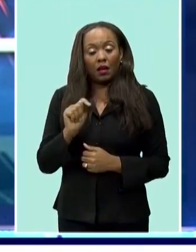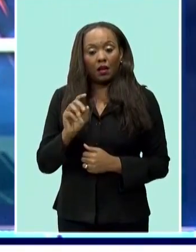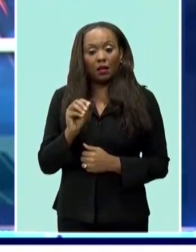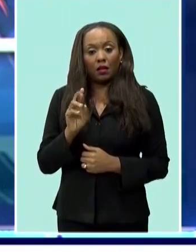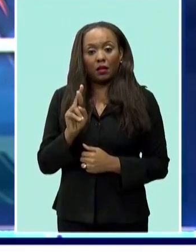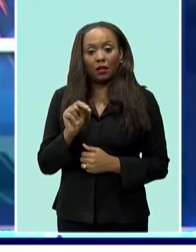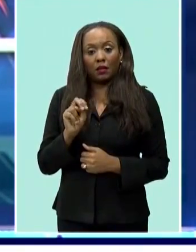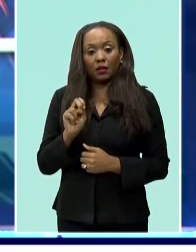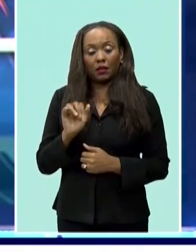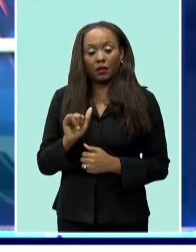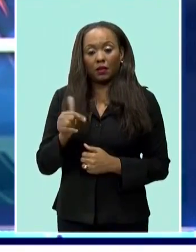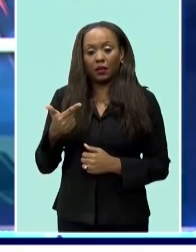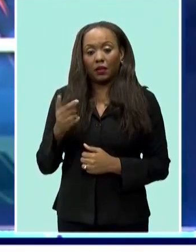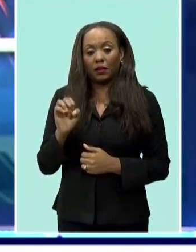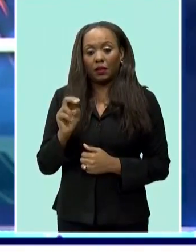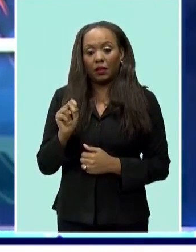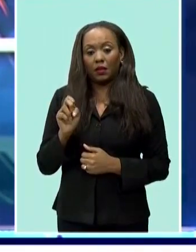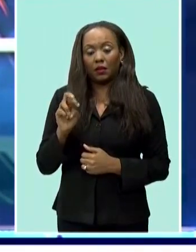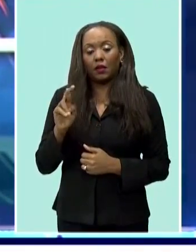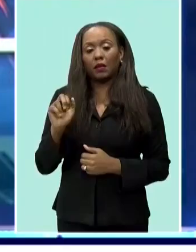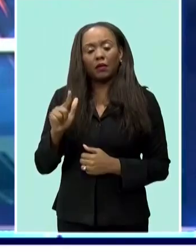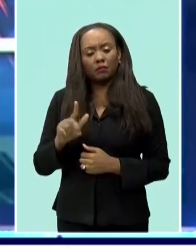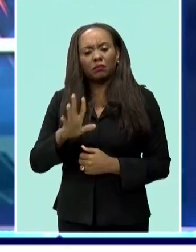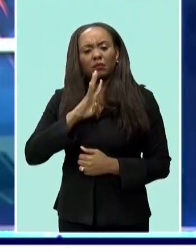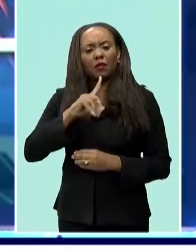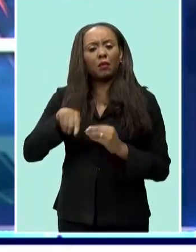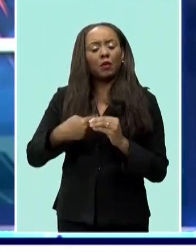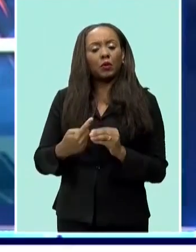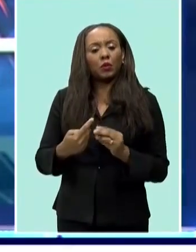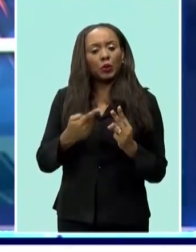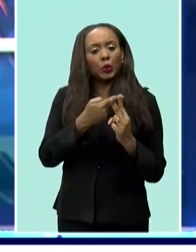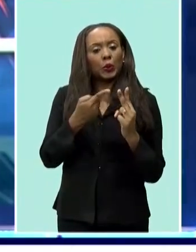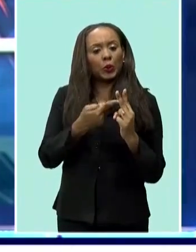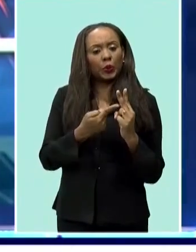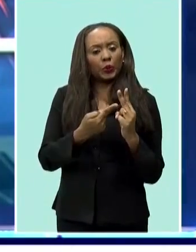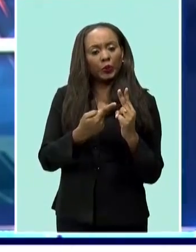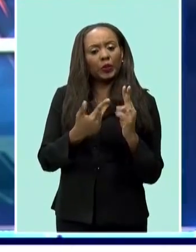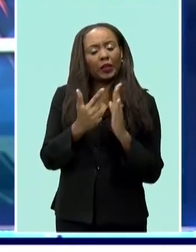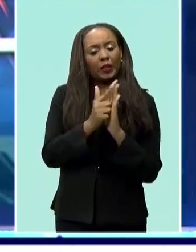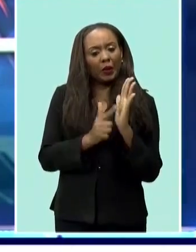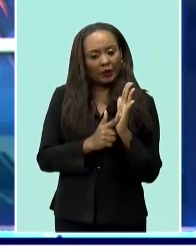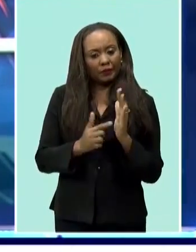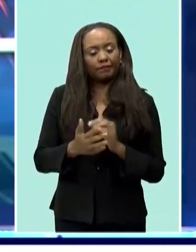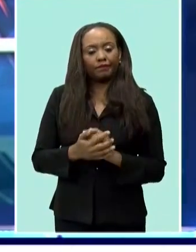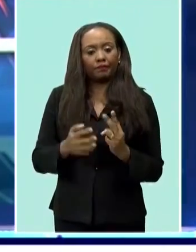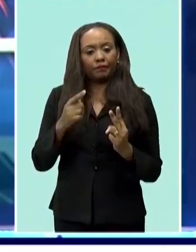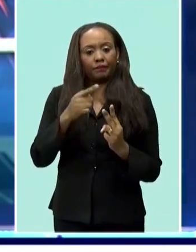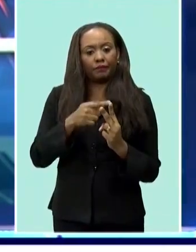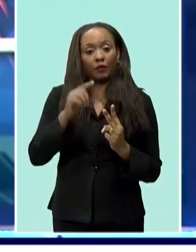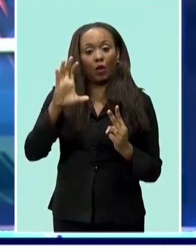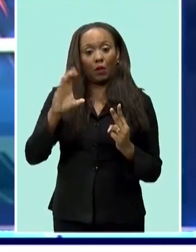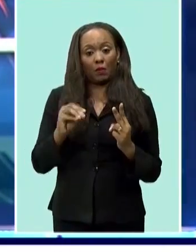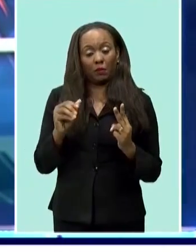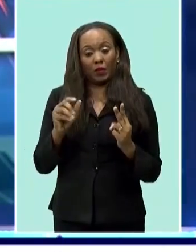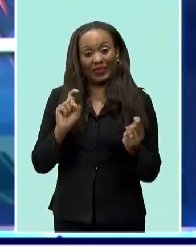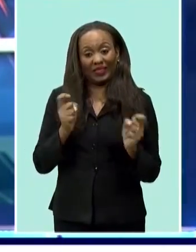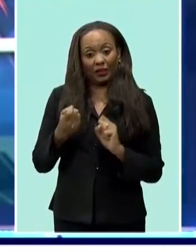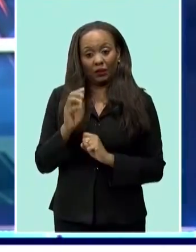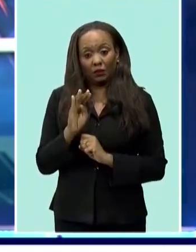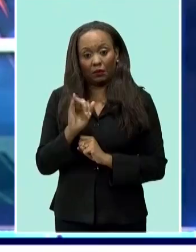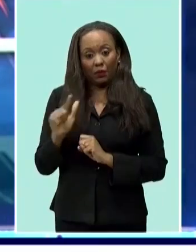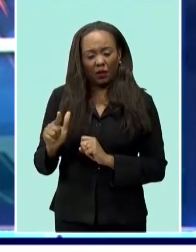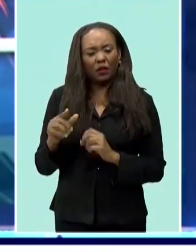led off debate on amendments to 2 pieces of legislation. One of them is the Companies Amendment Bill, which now requires that